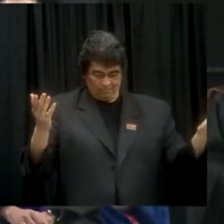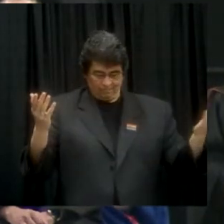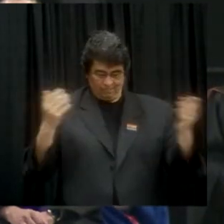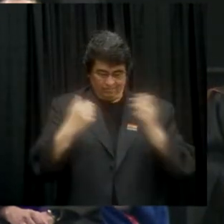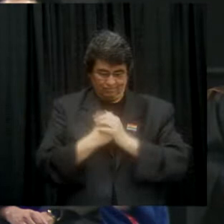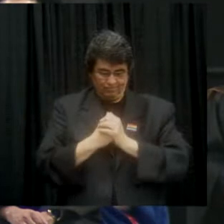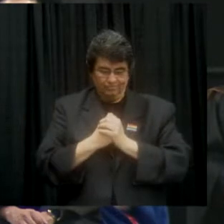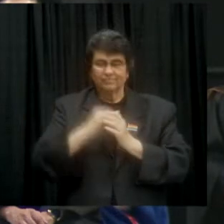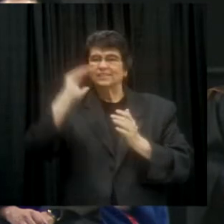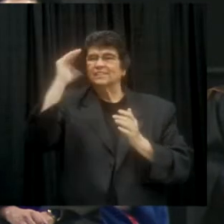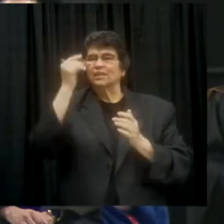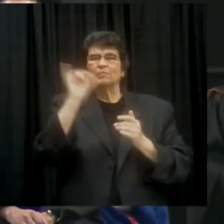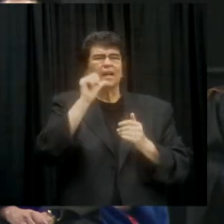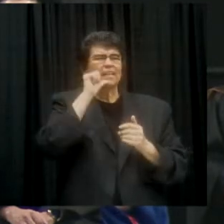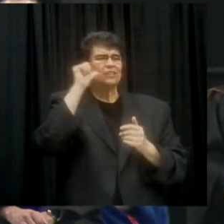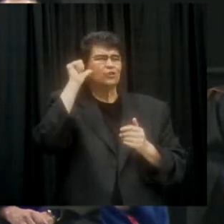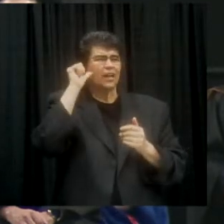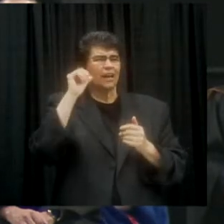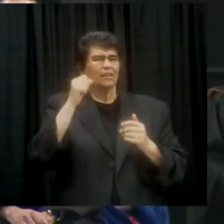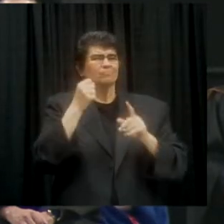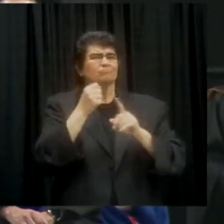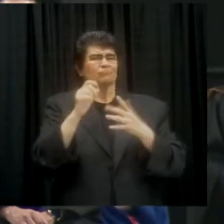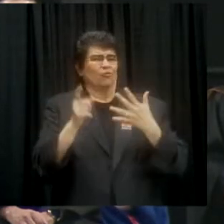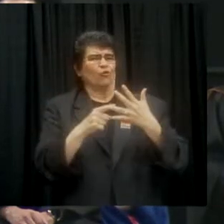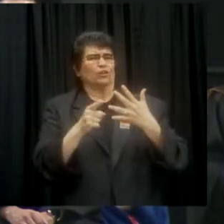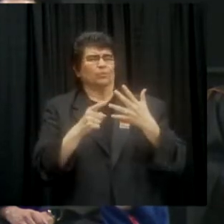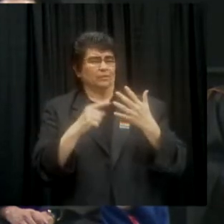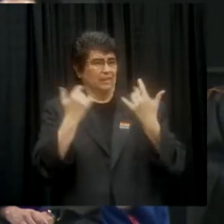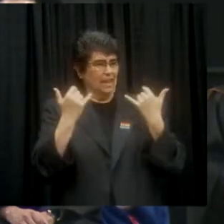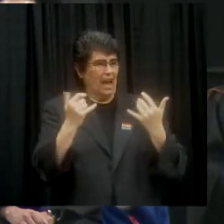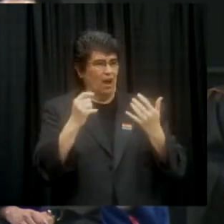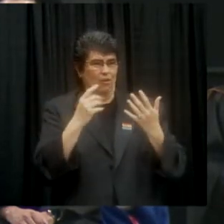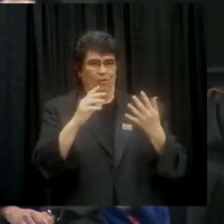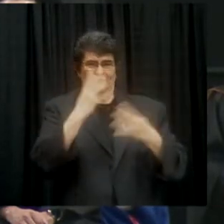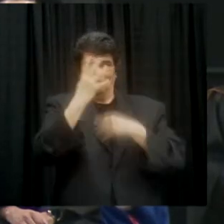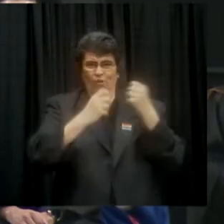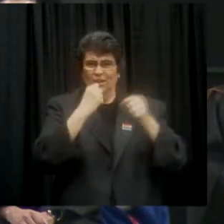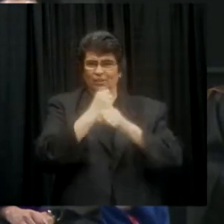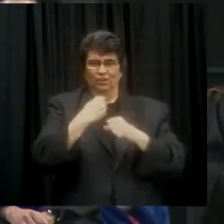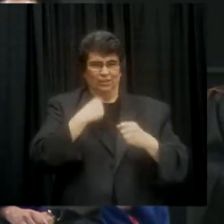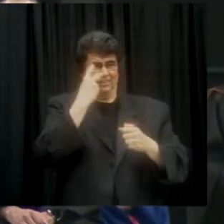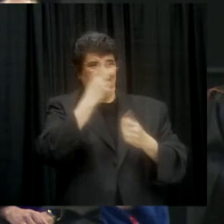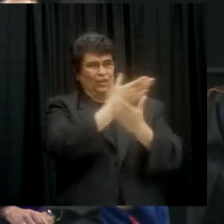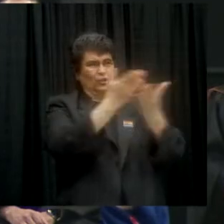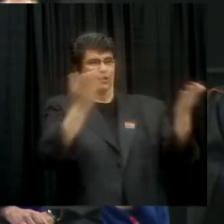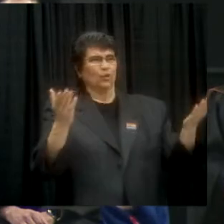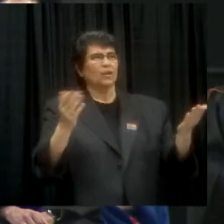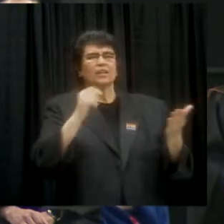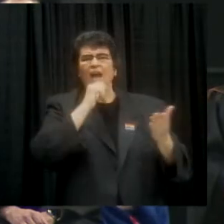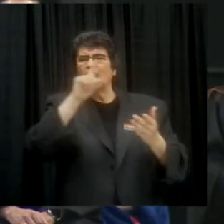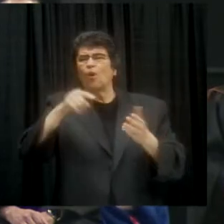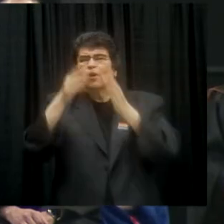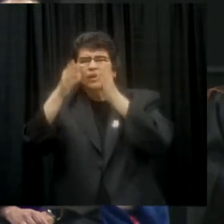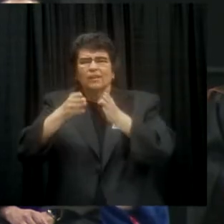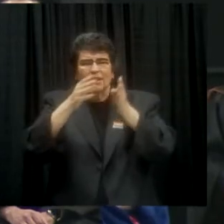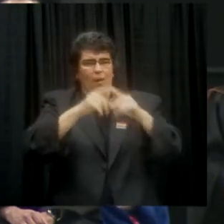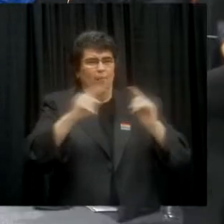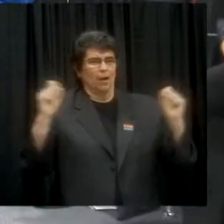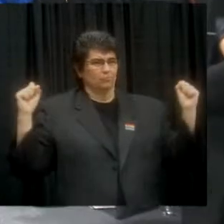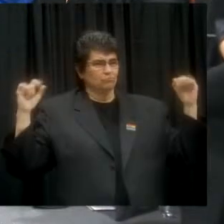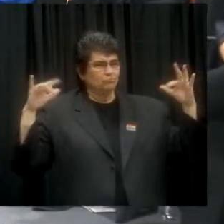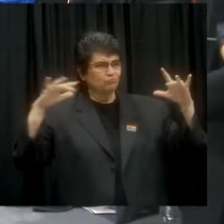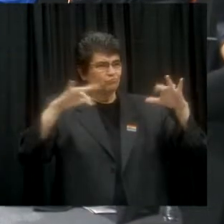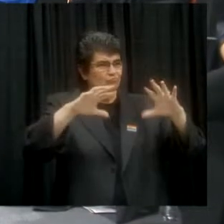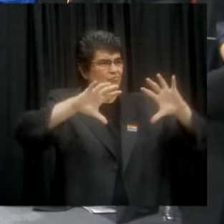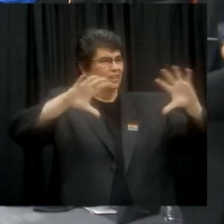just seemed like yesterday we were freshmen. And it's just amazing to see how every single one of you guys grew, not only individually, but together as a class.